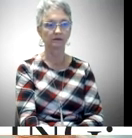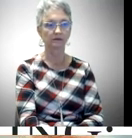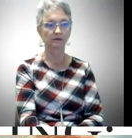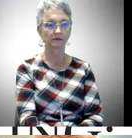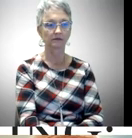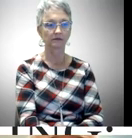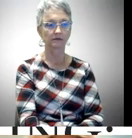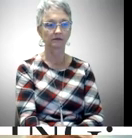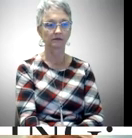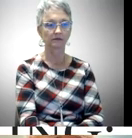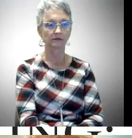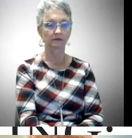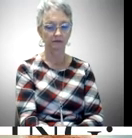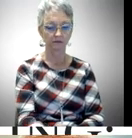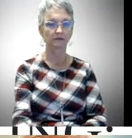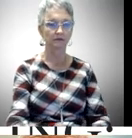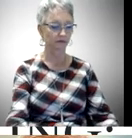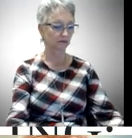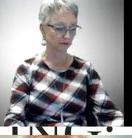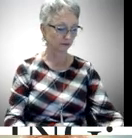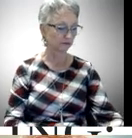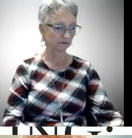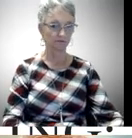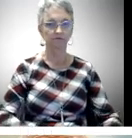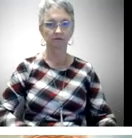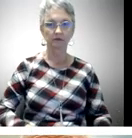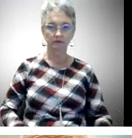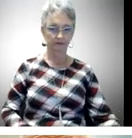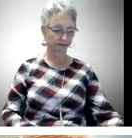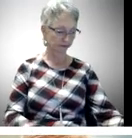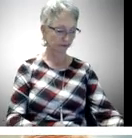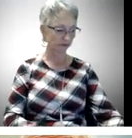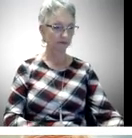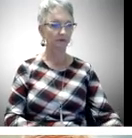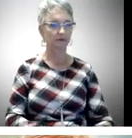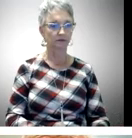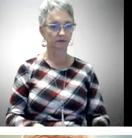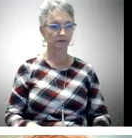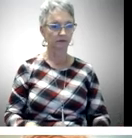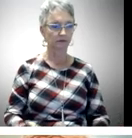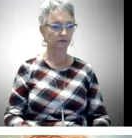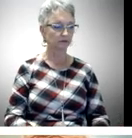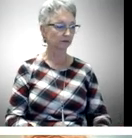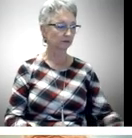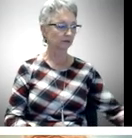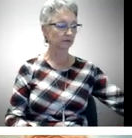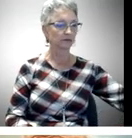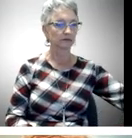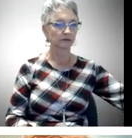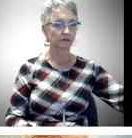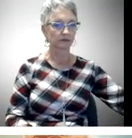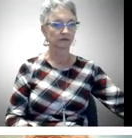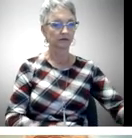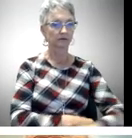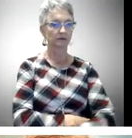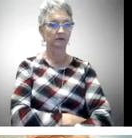laws are enacted. So let's have the next slide. So why not guardianship? And again, our focus